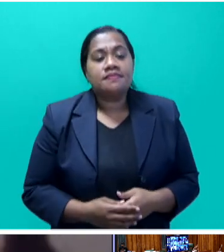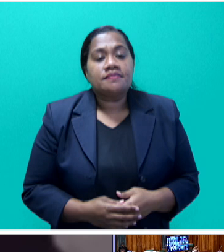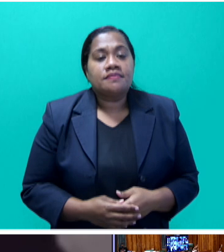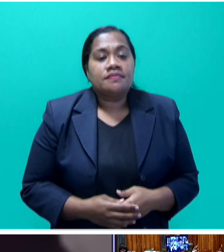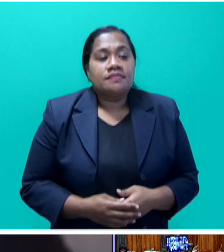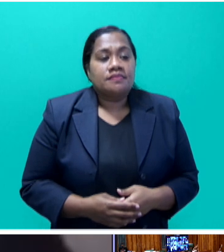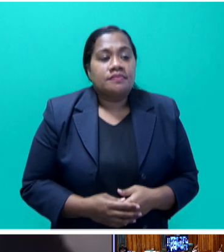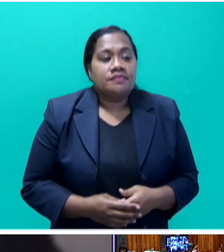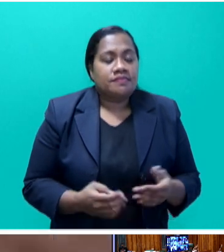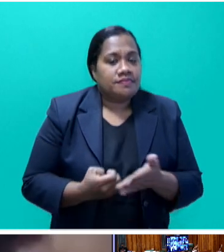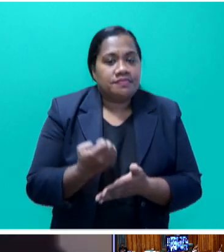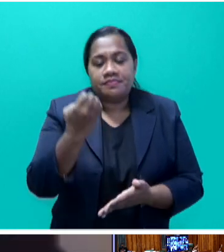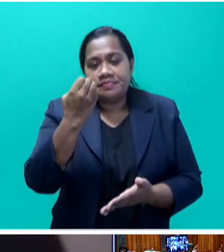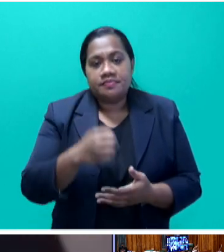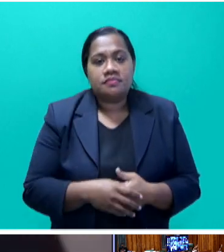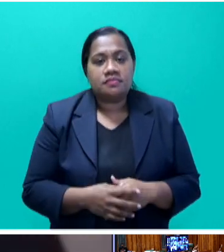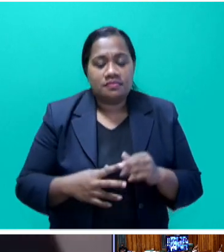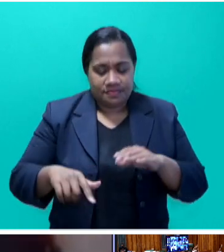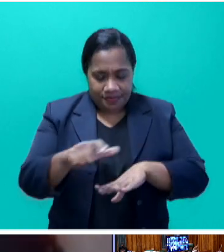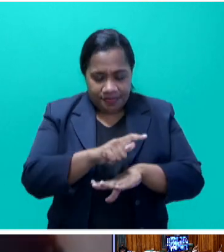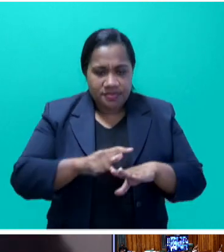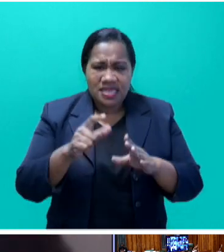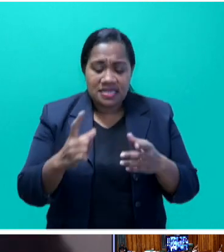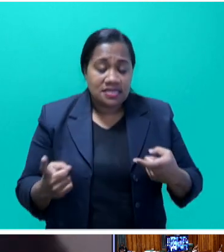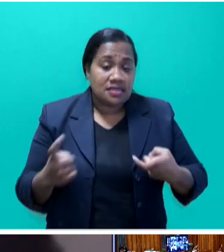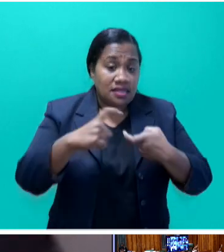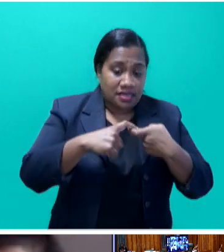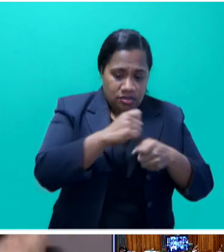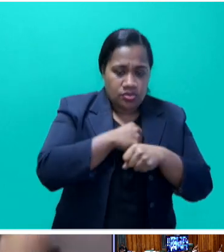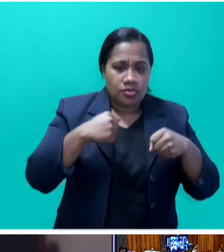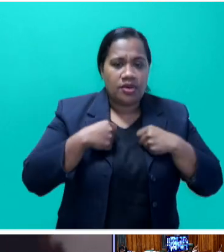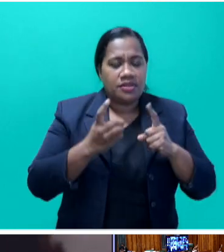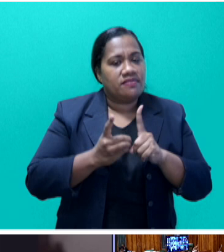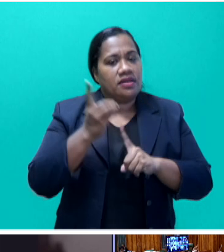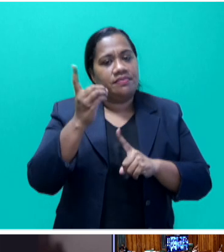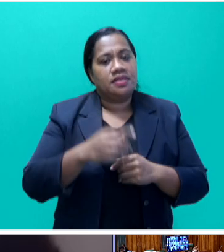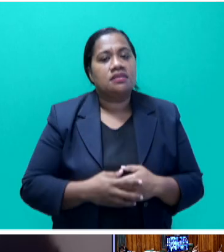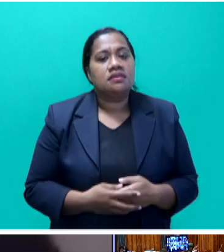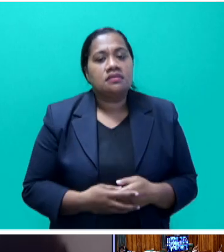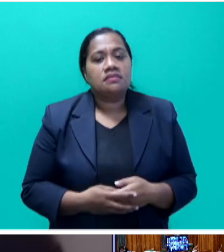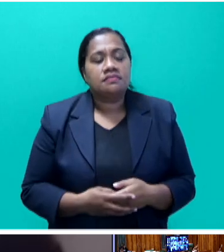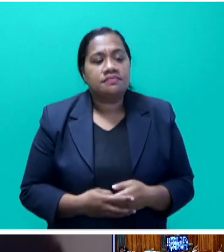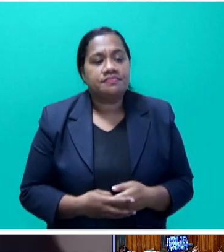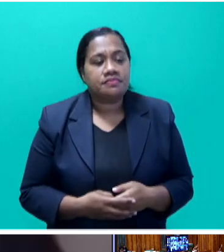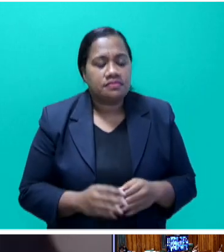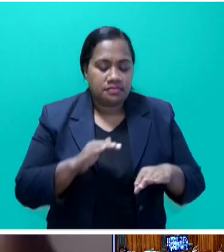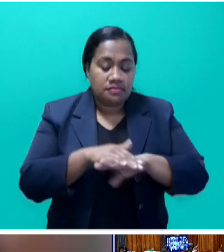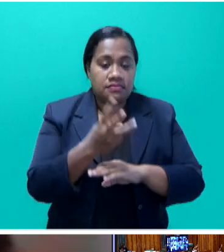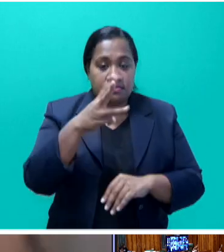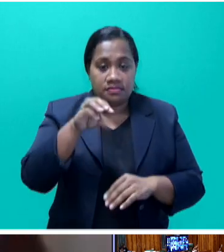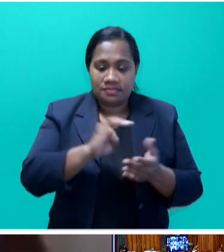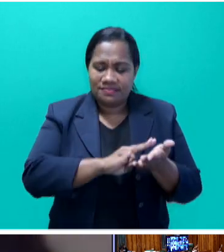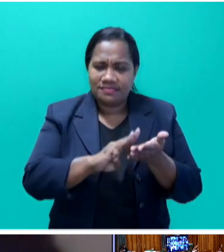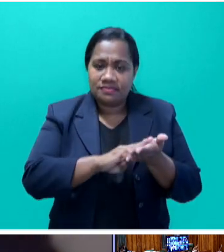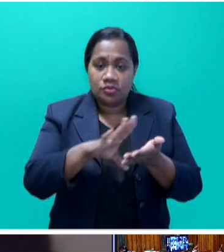economy, whether land or sea. It's a link to our development. The transport sector has been allocated a budget of over $30 million. This is